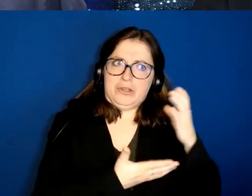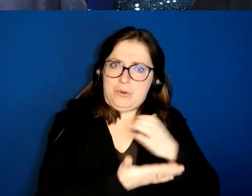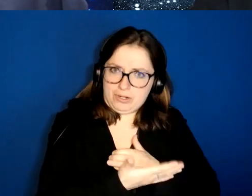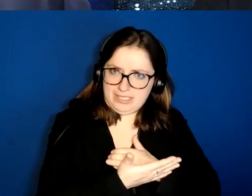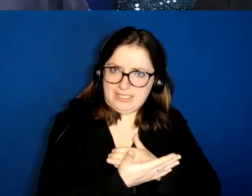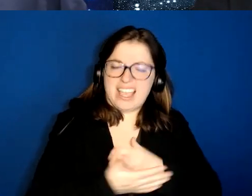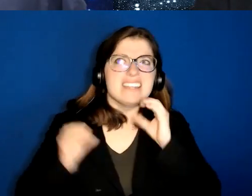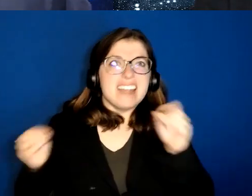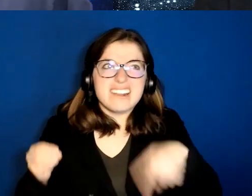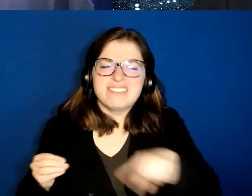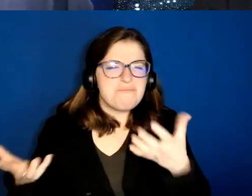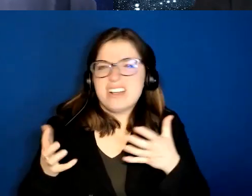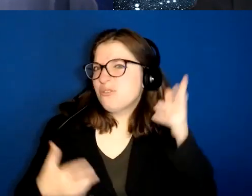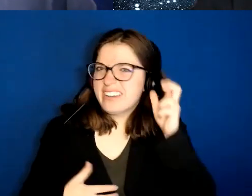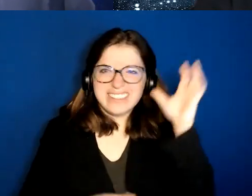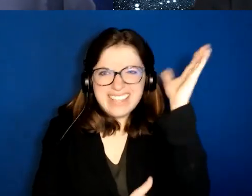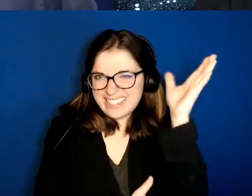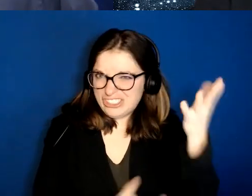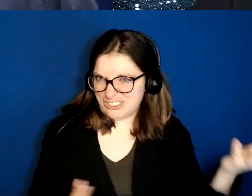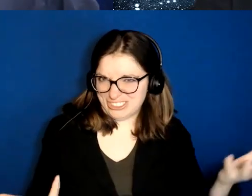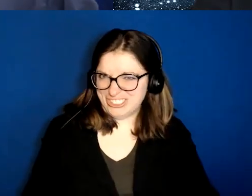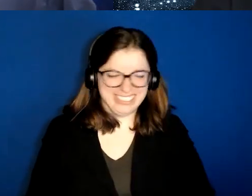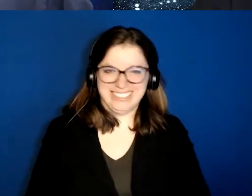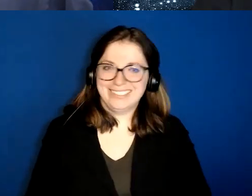lectures. That's great.